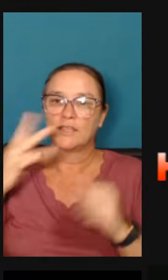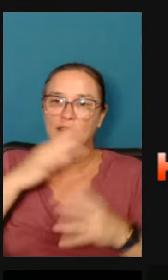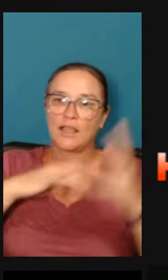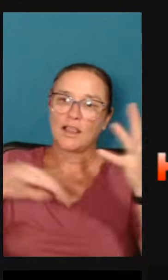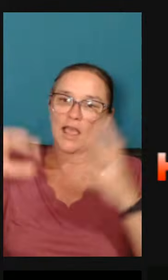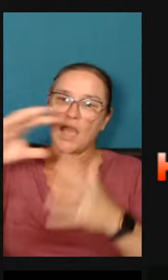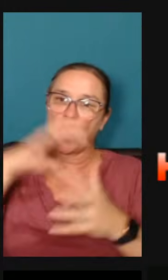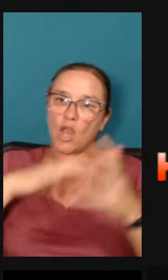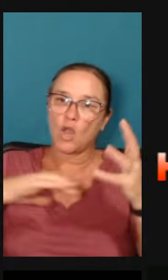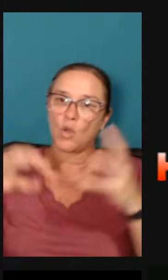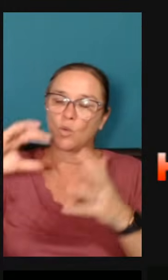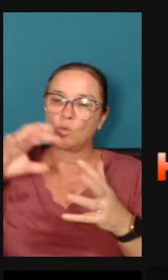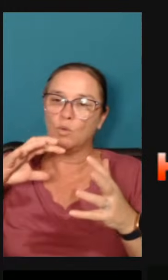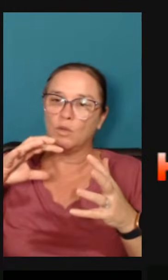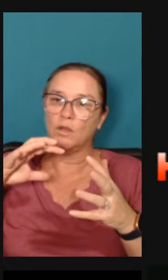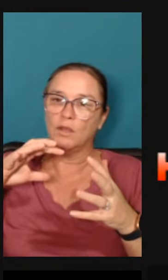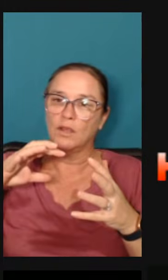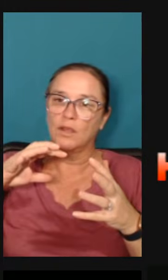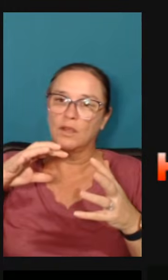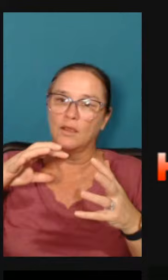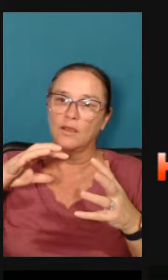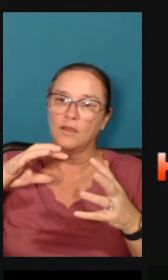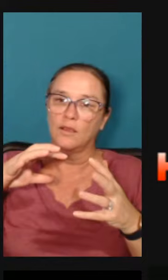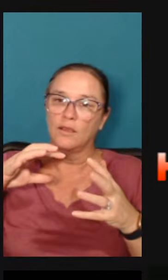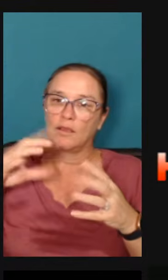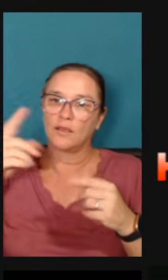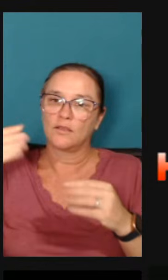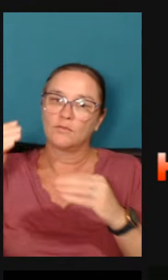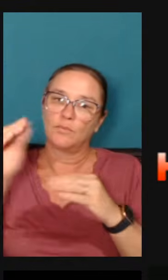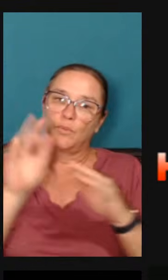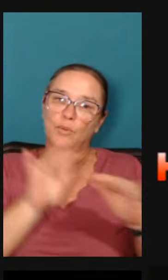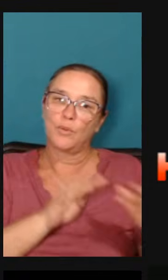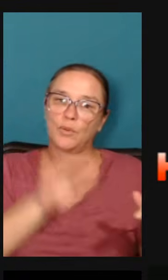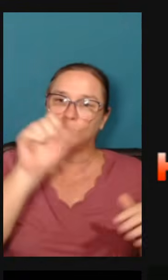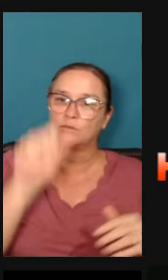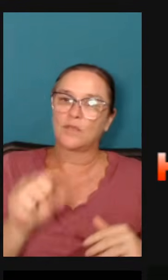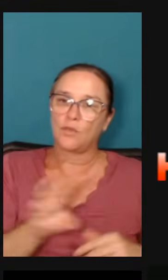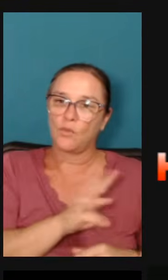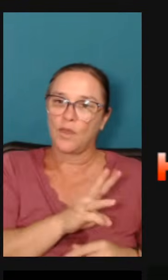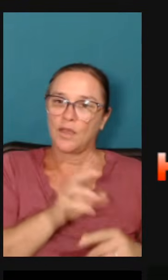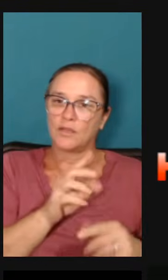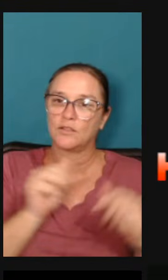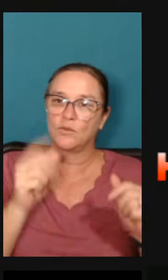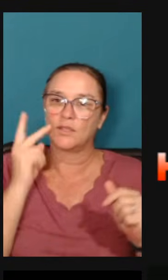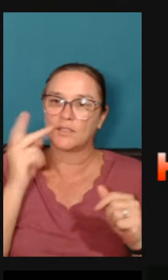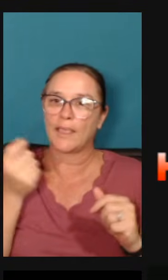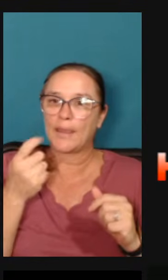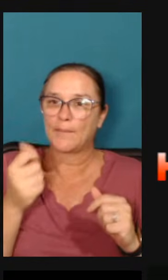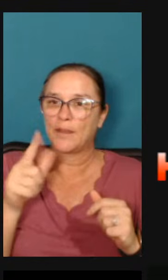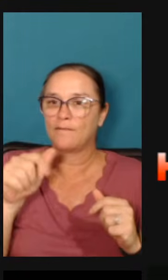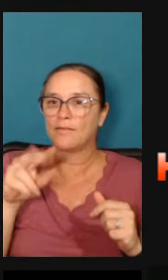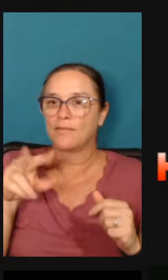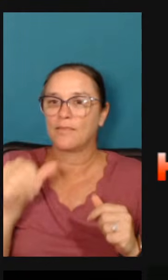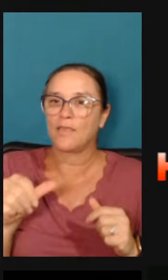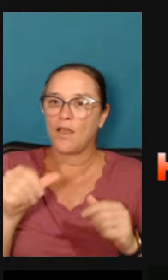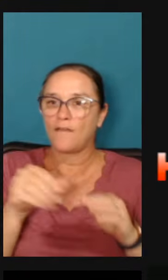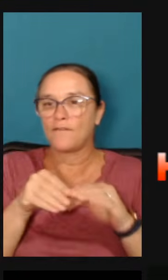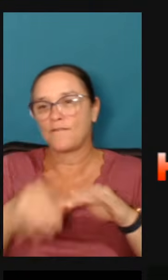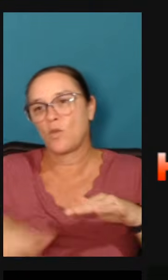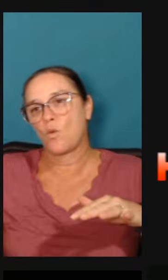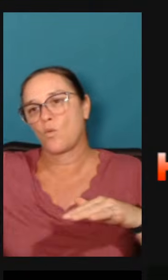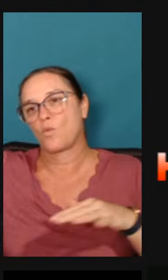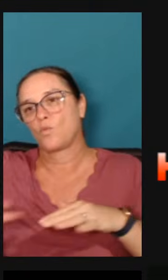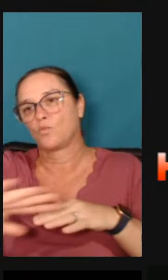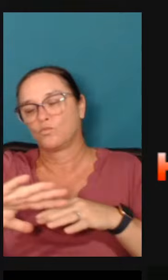actually up and to the southwest here, but you actually can see a little bit of that lava flow that wrapped